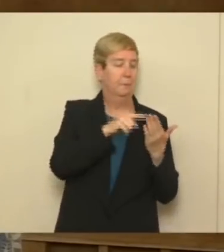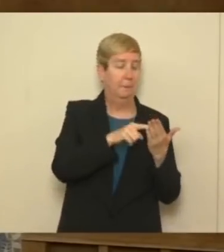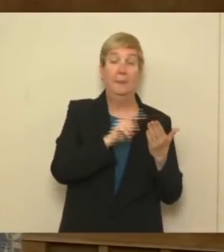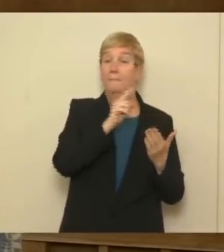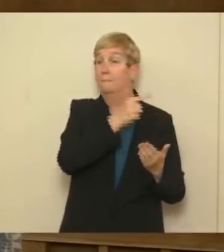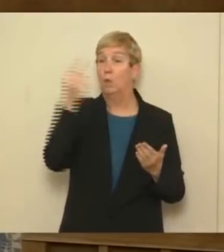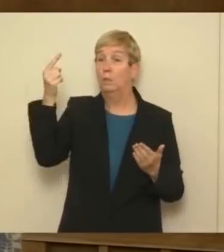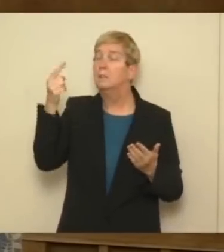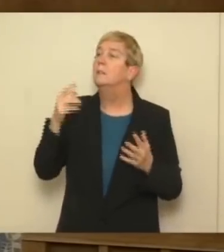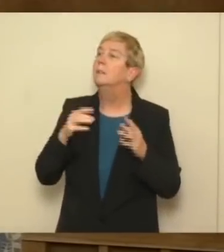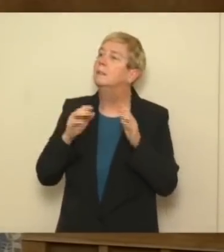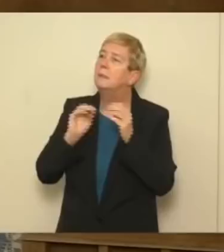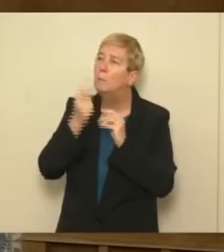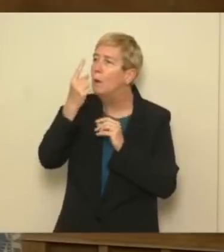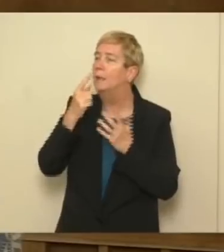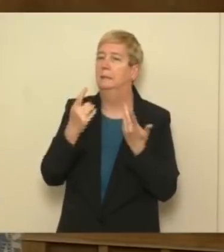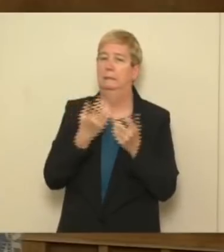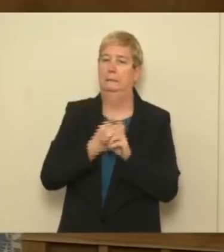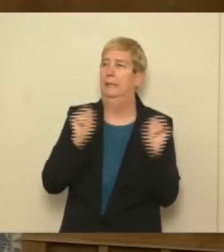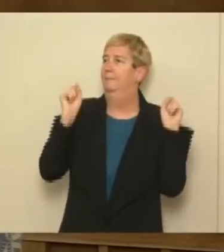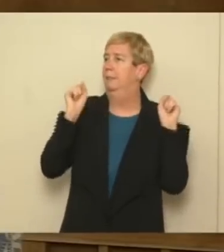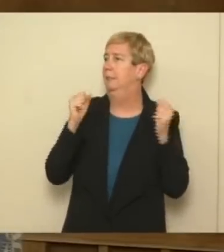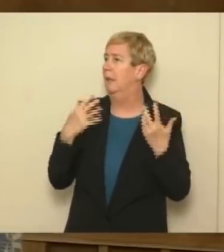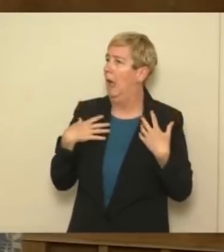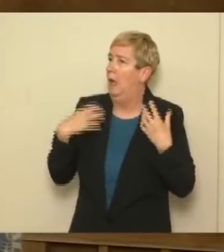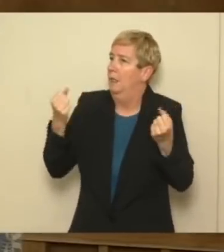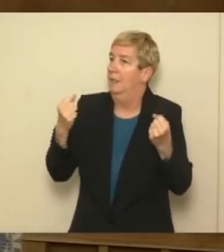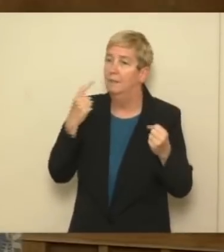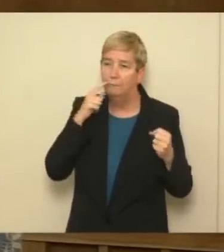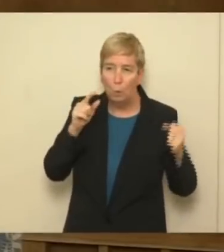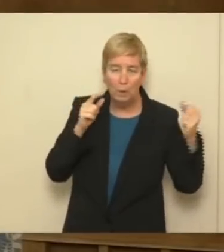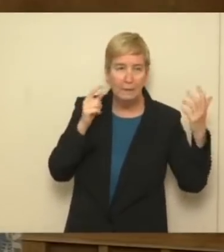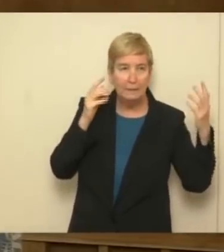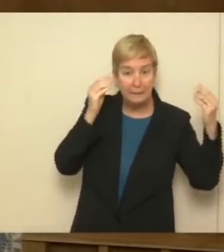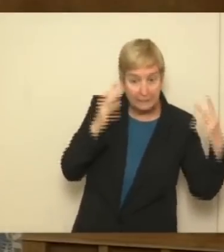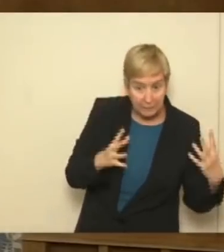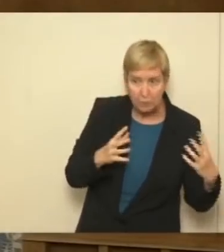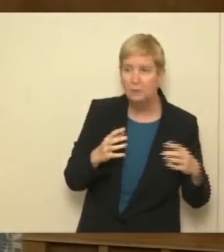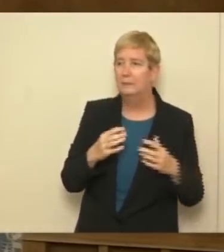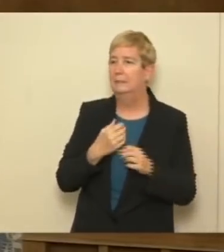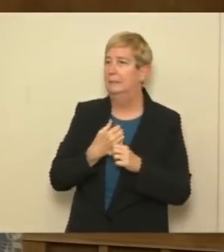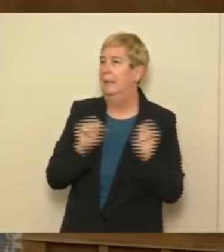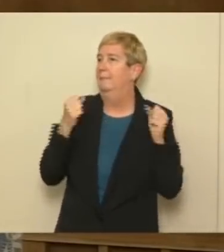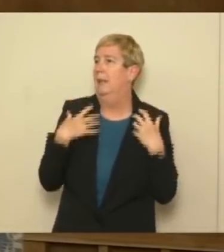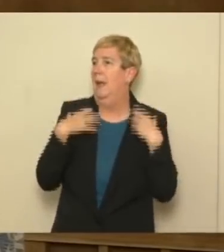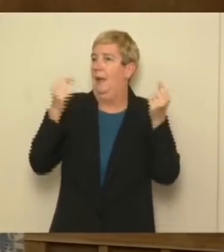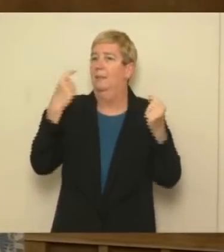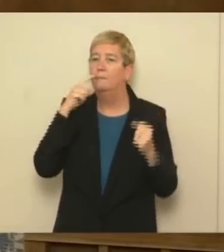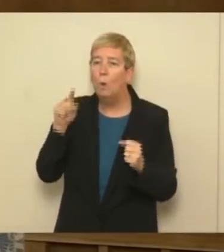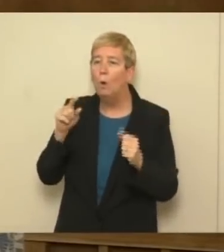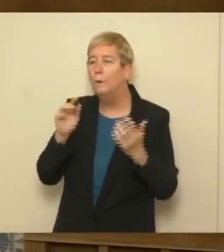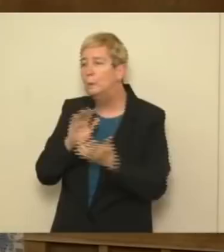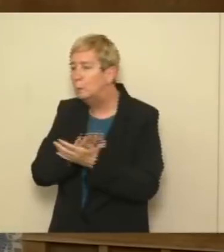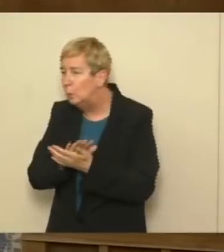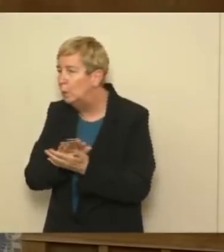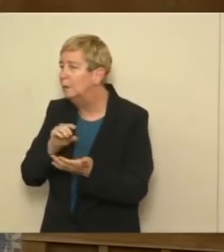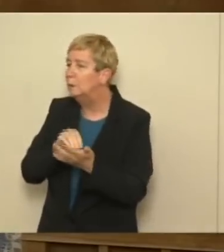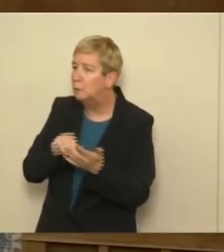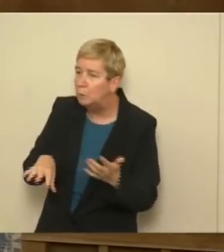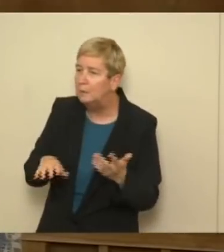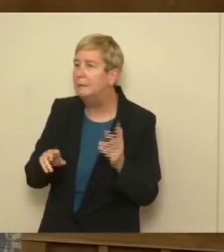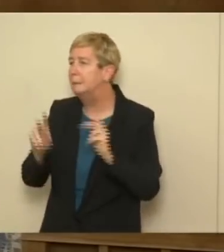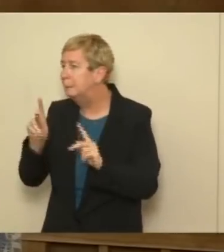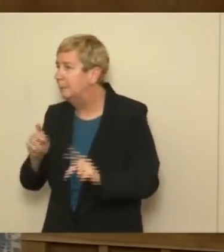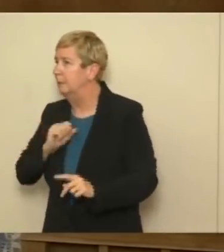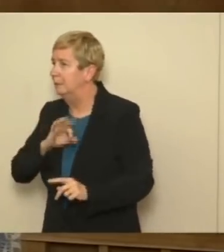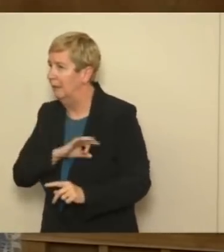keep the safety, well-being, and health of our educators, of our students, and our school personnel always at the forefront. To